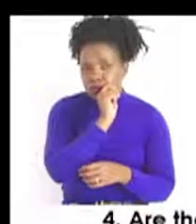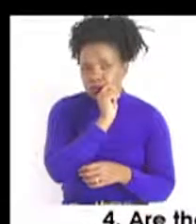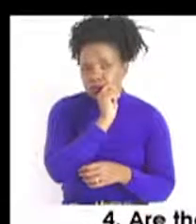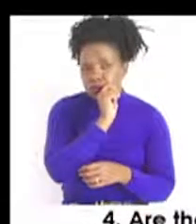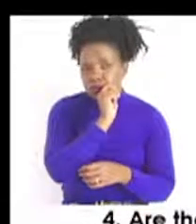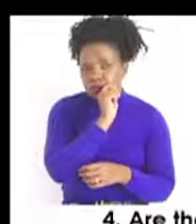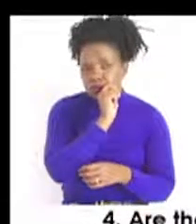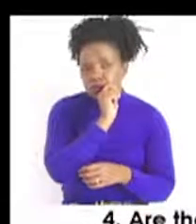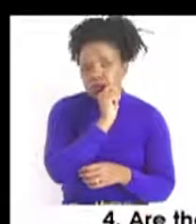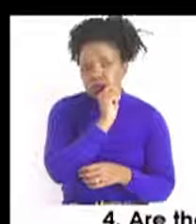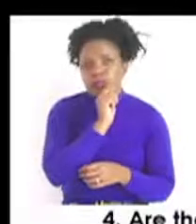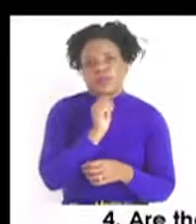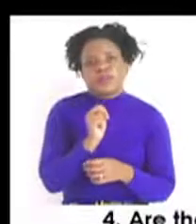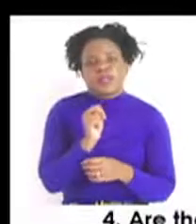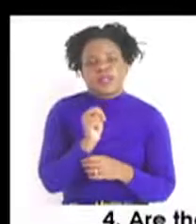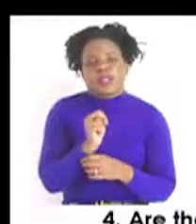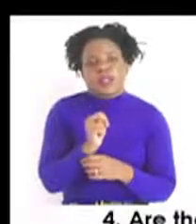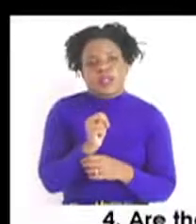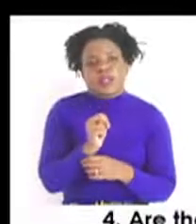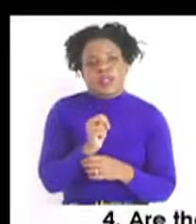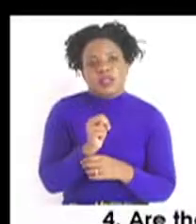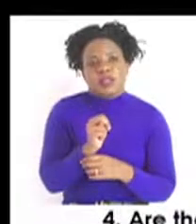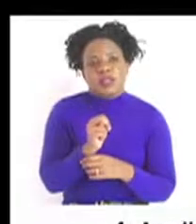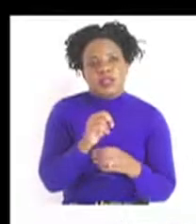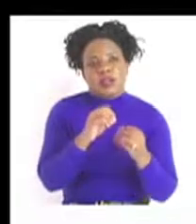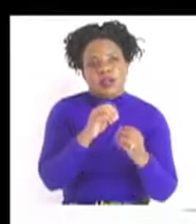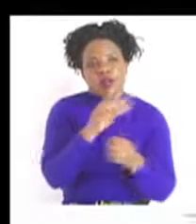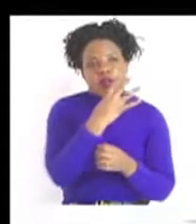correct answer.